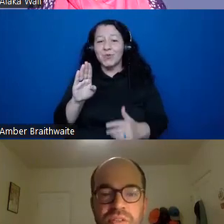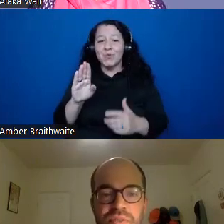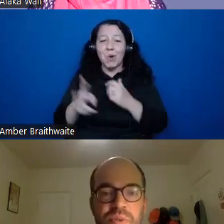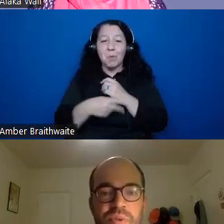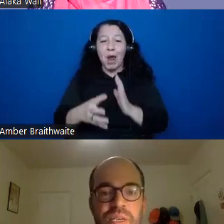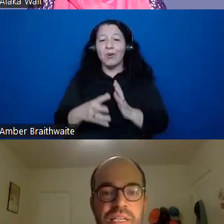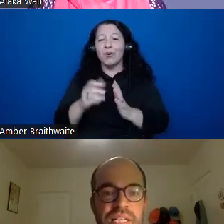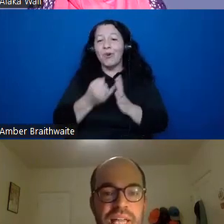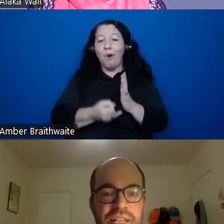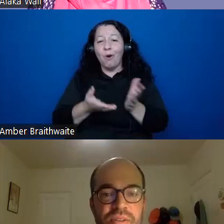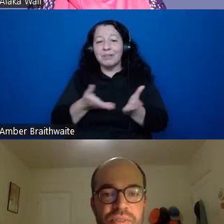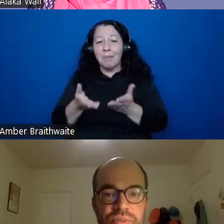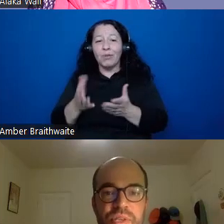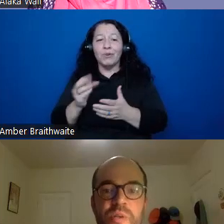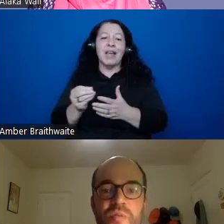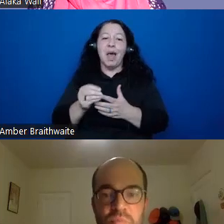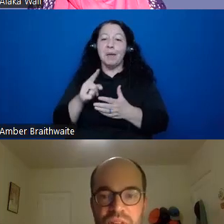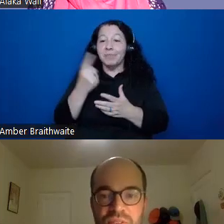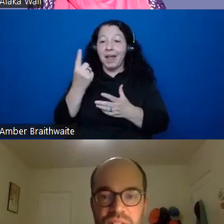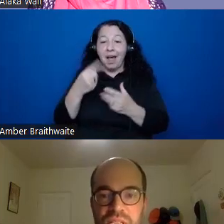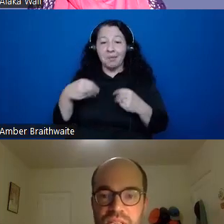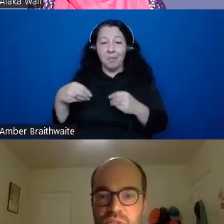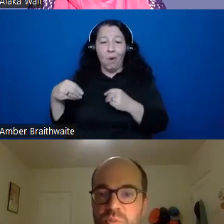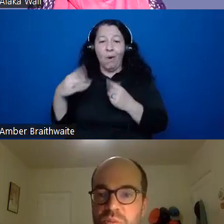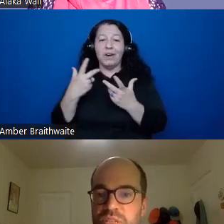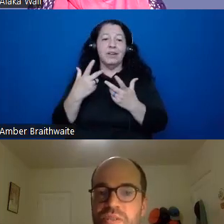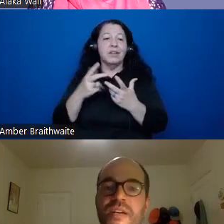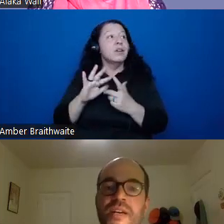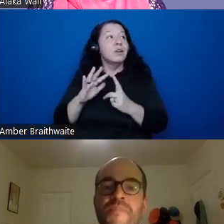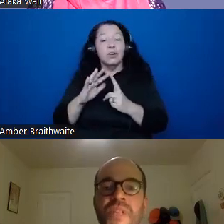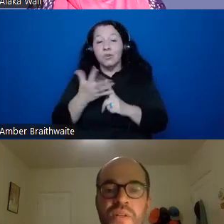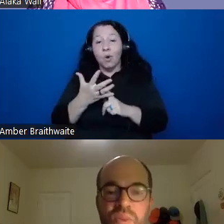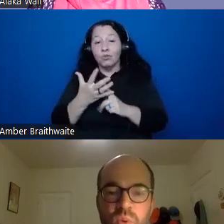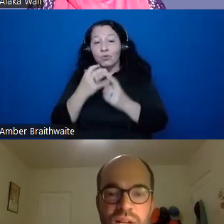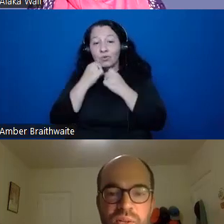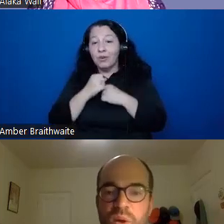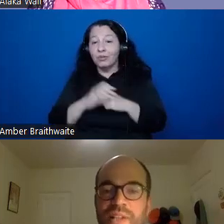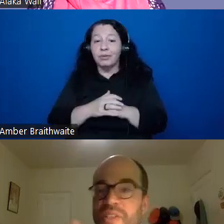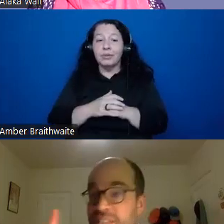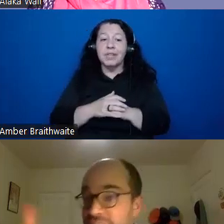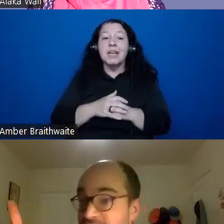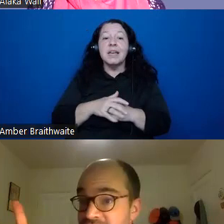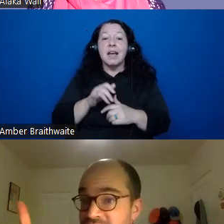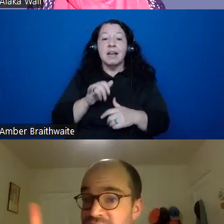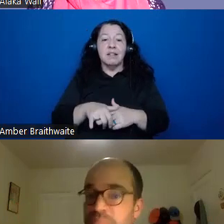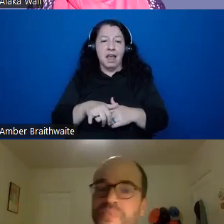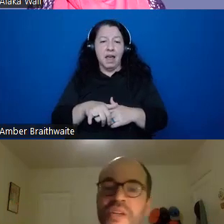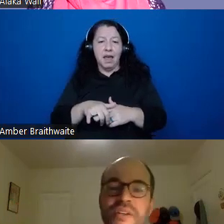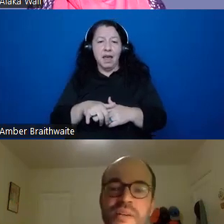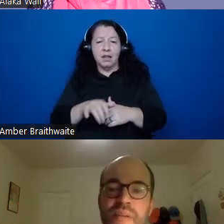interest many of you. And on Thursday, November 17th at 2 p.m. Eastern time, The Wild Wild